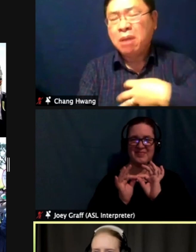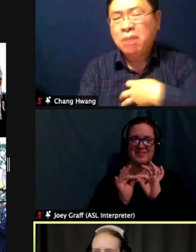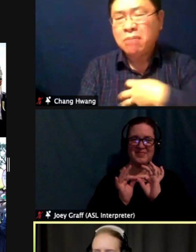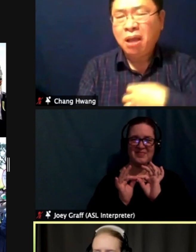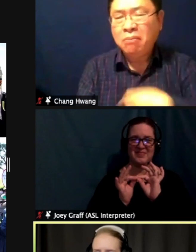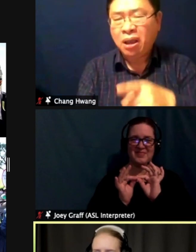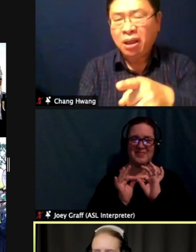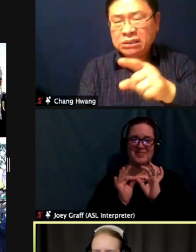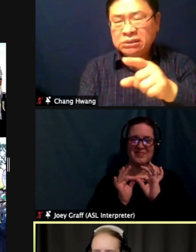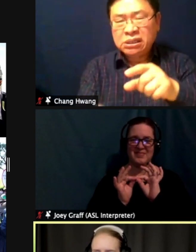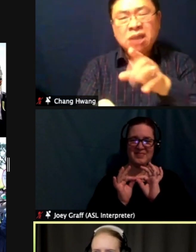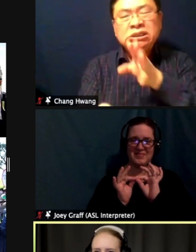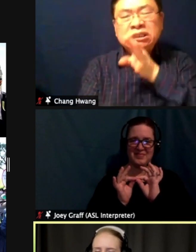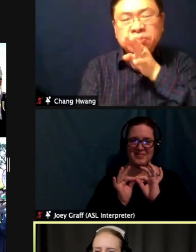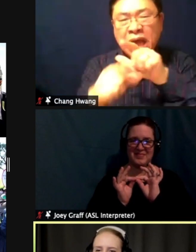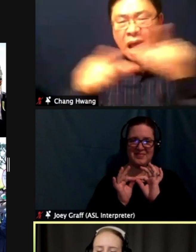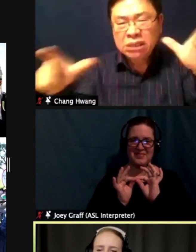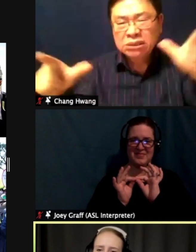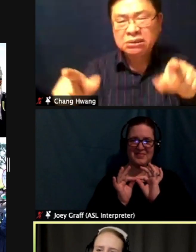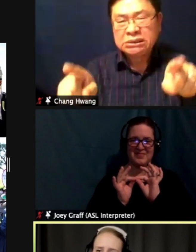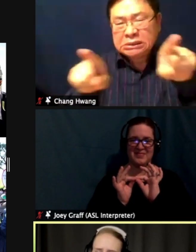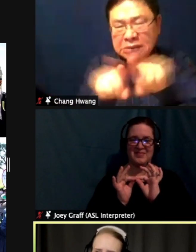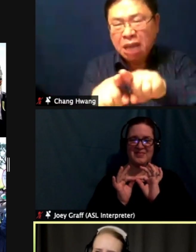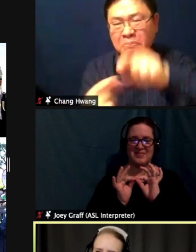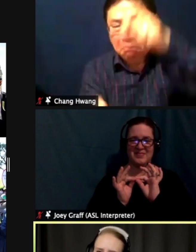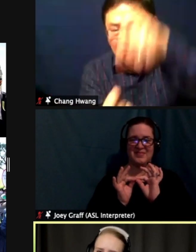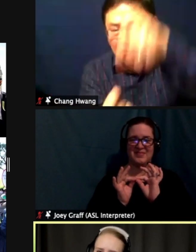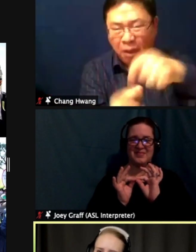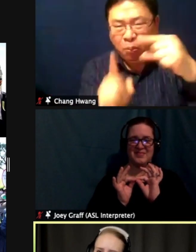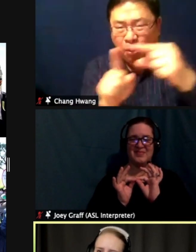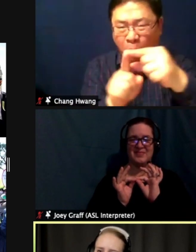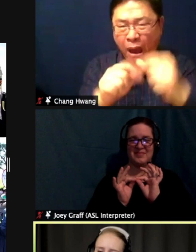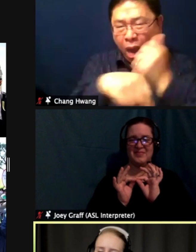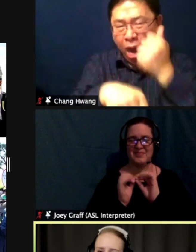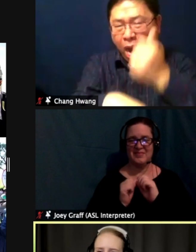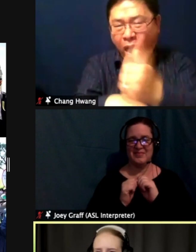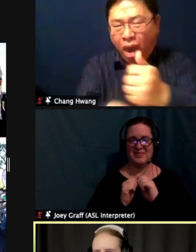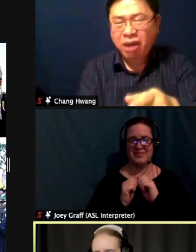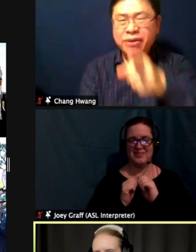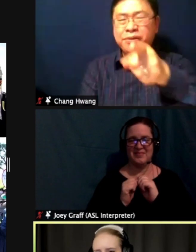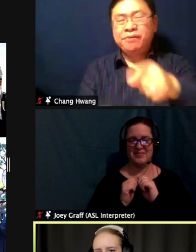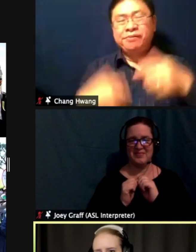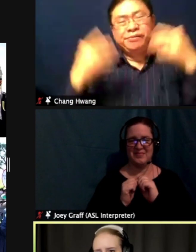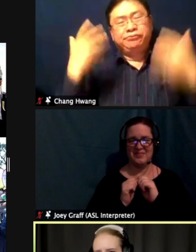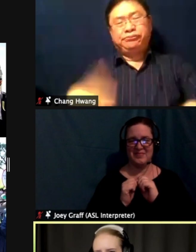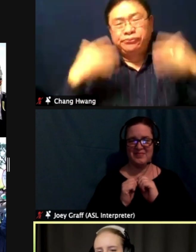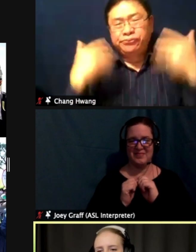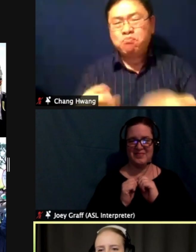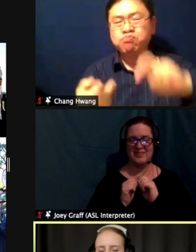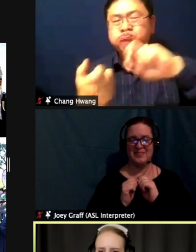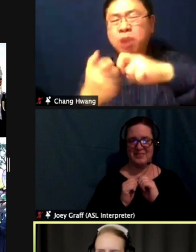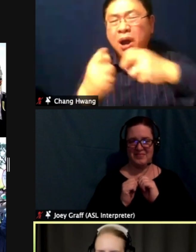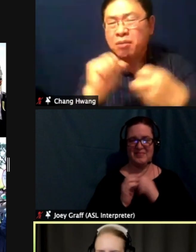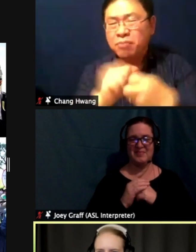increasing words that are available in KSL, but that led to protests because deaf citizens felt as